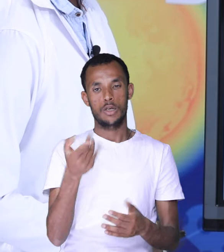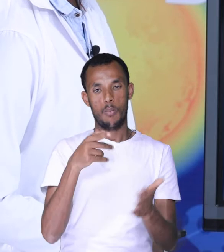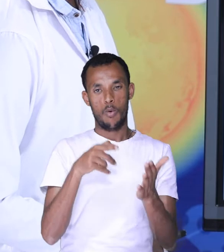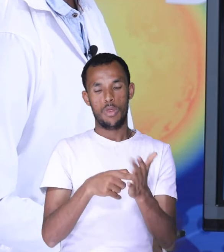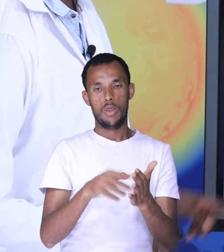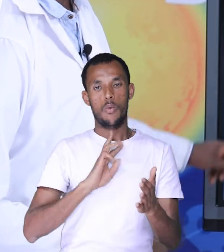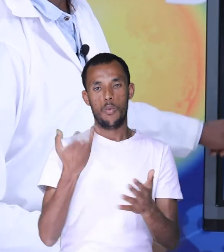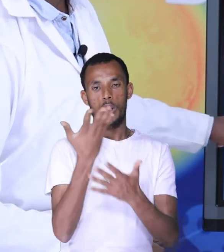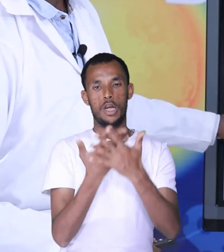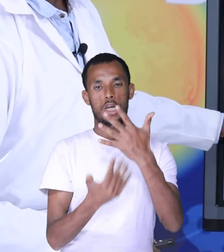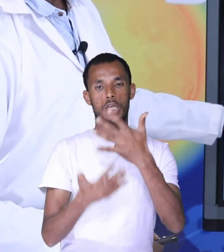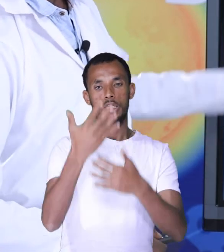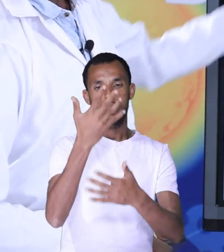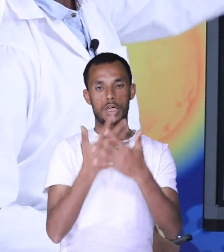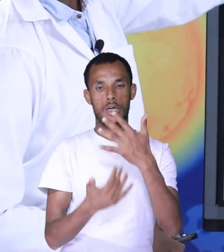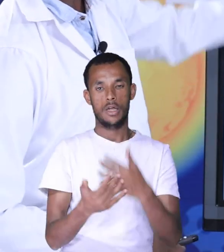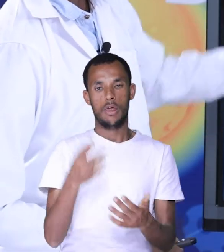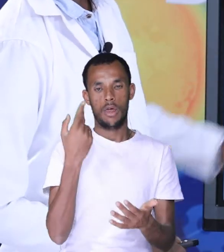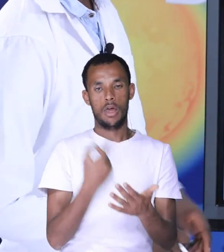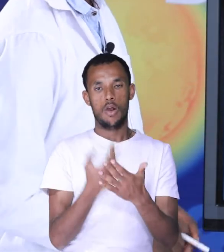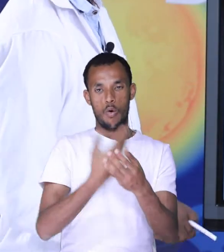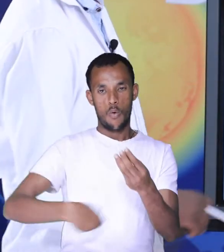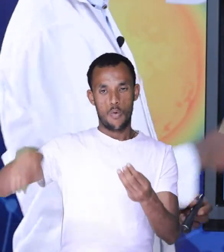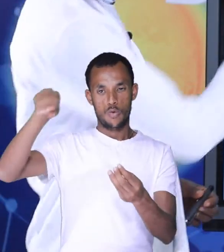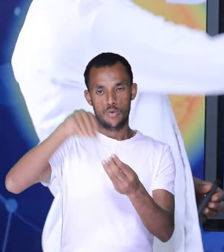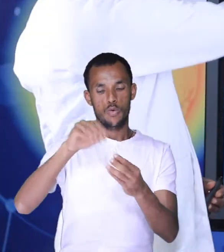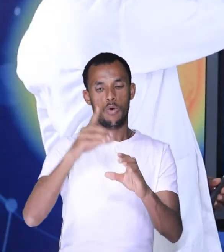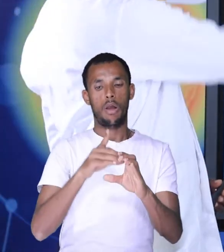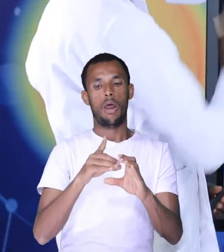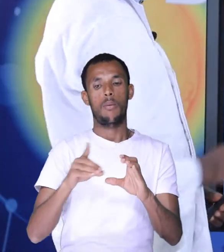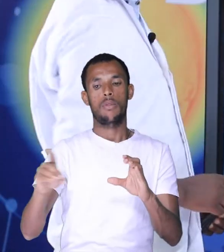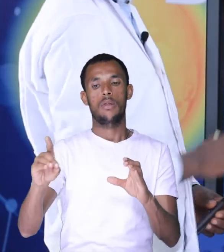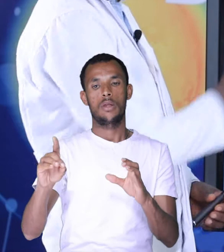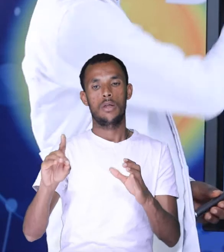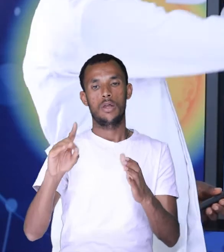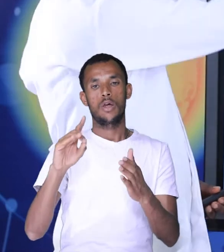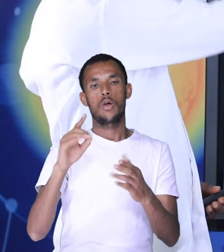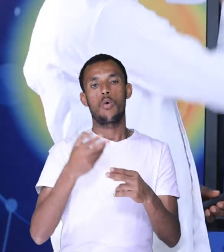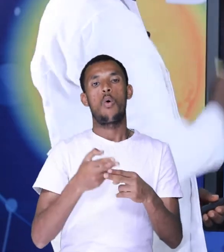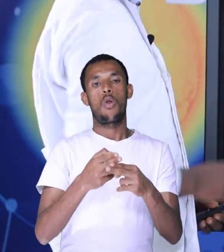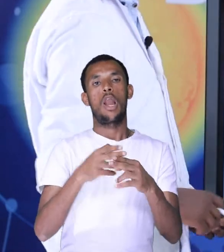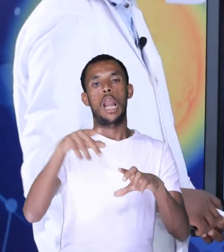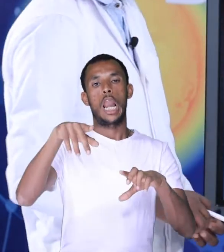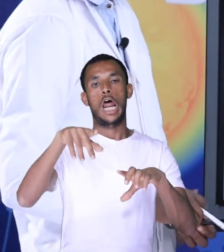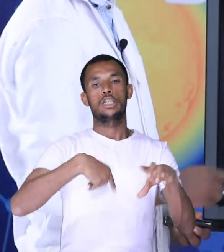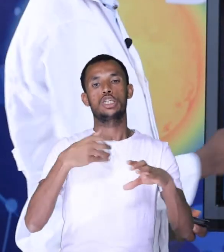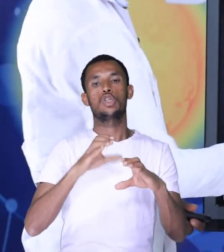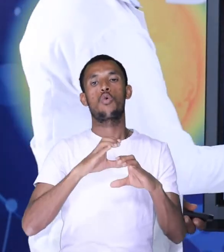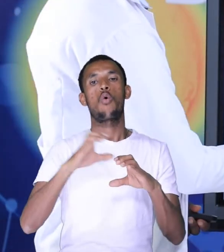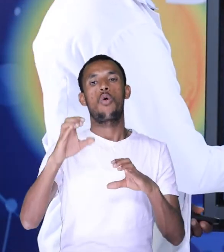that we have discussed, and here also the diameter is sometimes called the largest chord in the